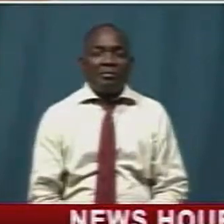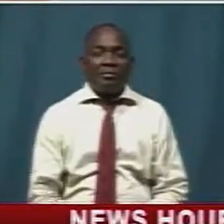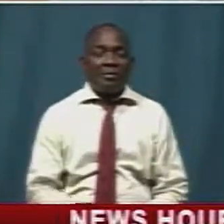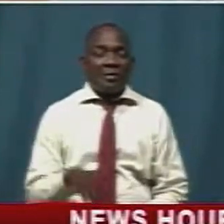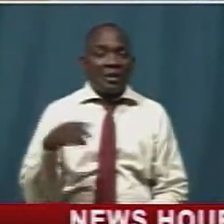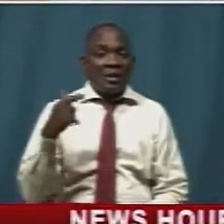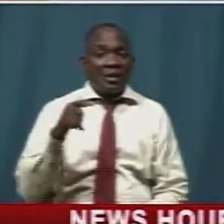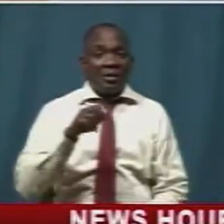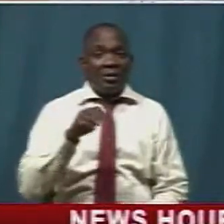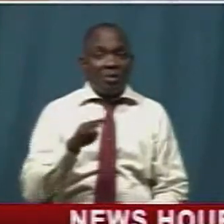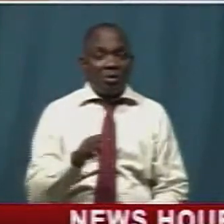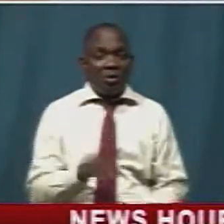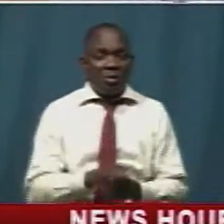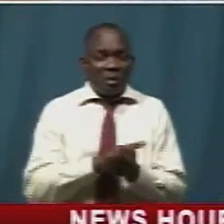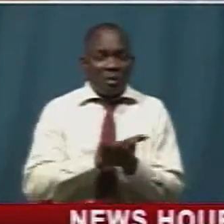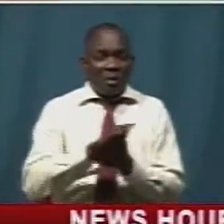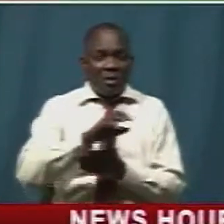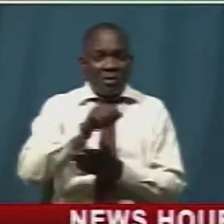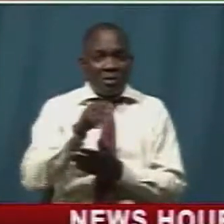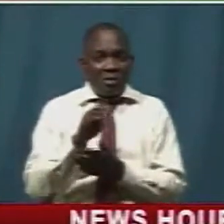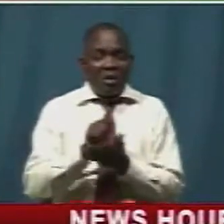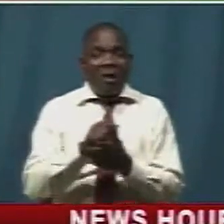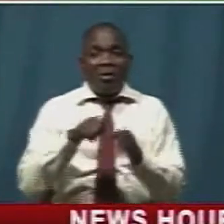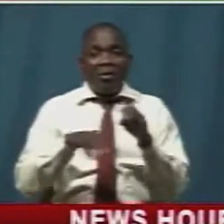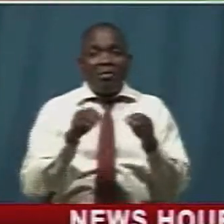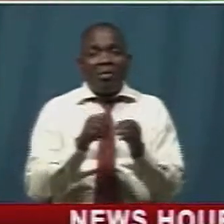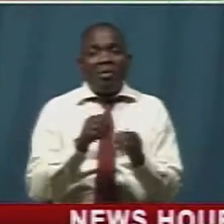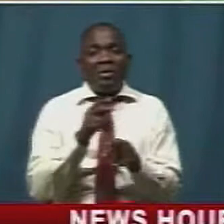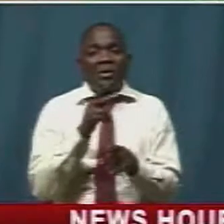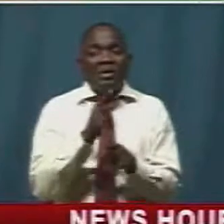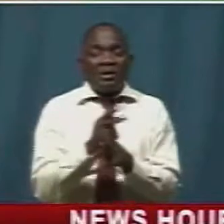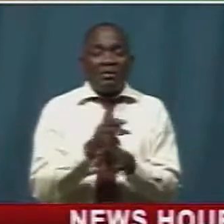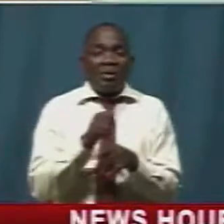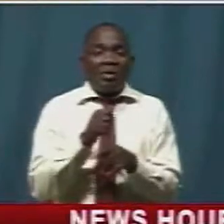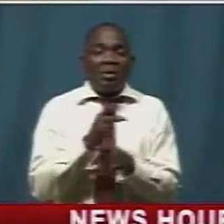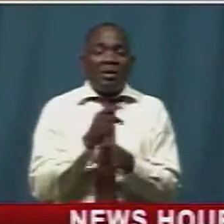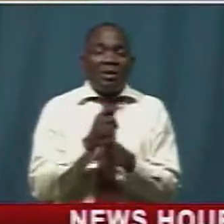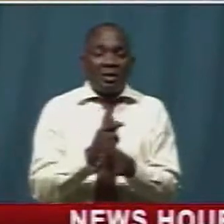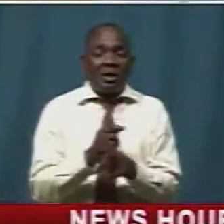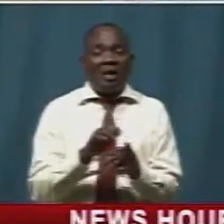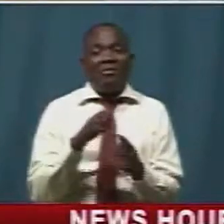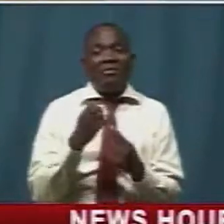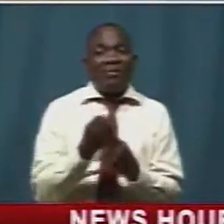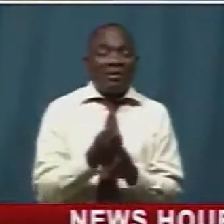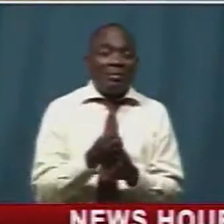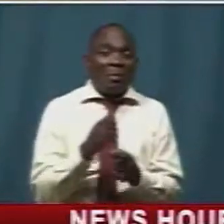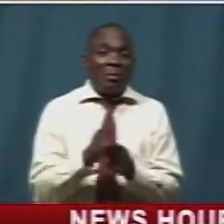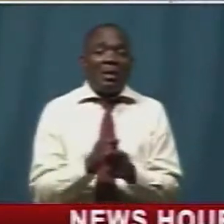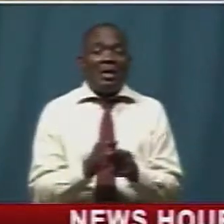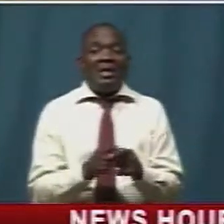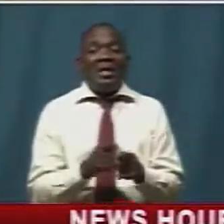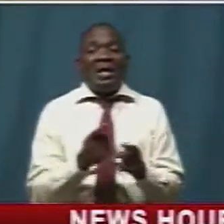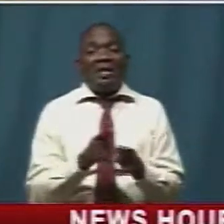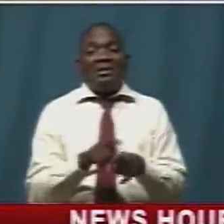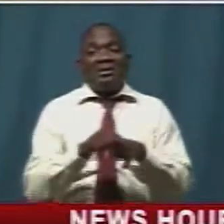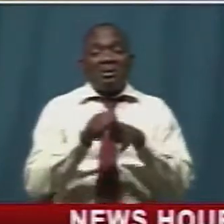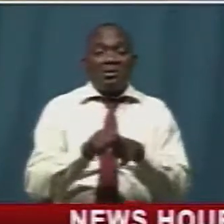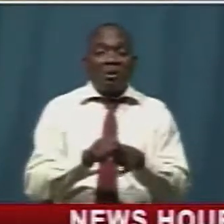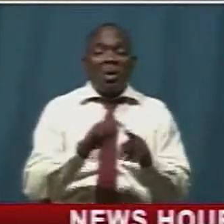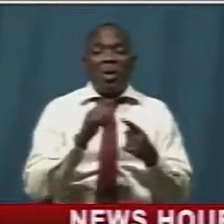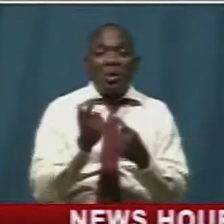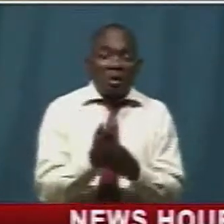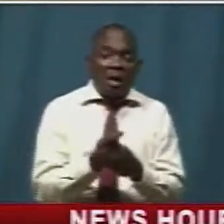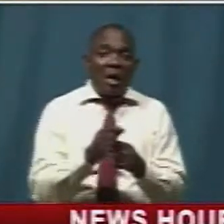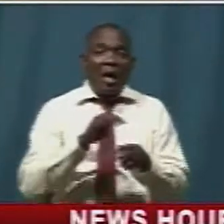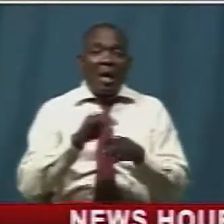Green jobs are decent jobs that contribute to preserve or restore the environment, be it traditional sectors such as